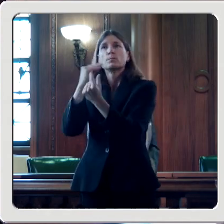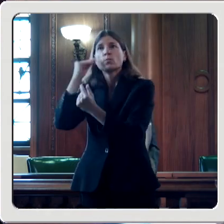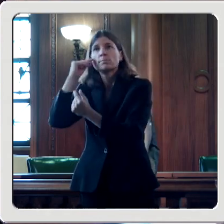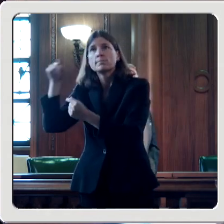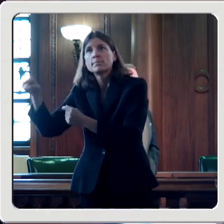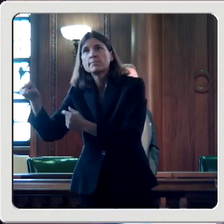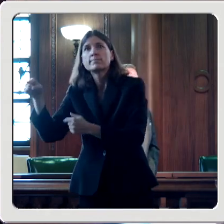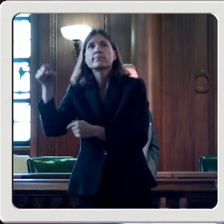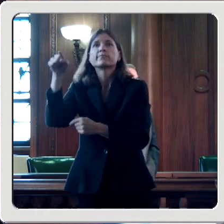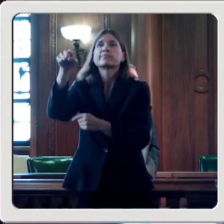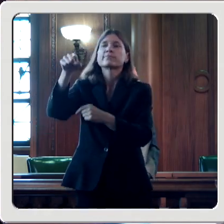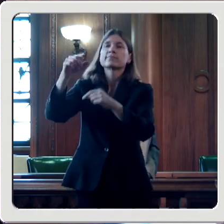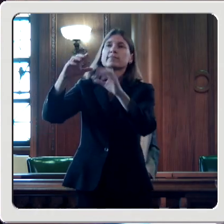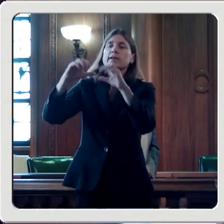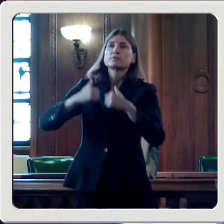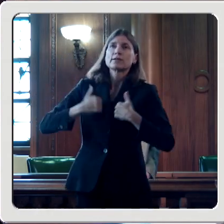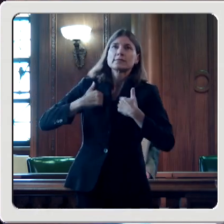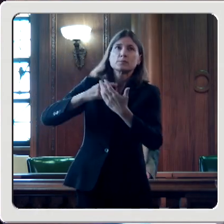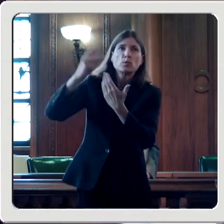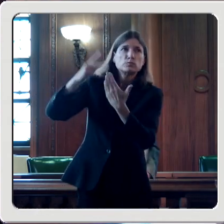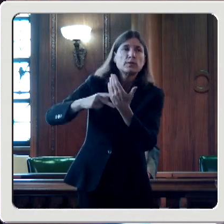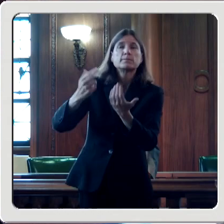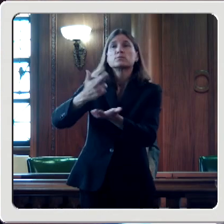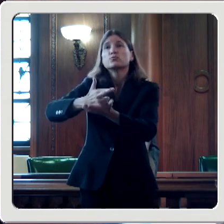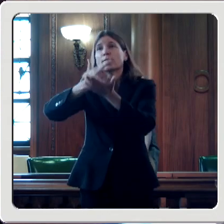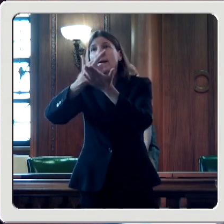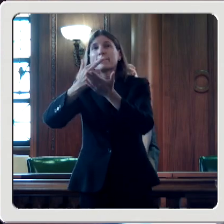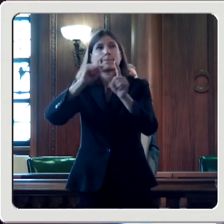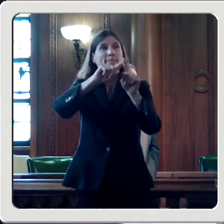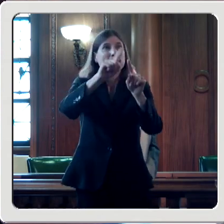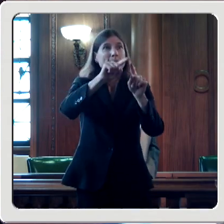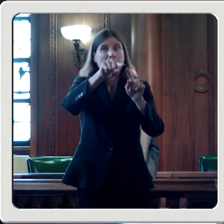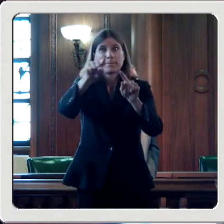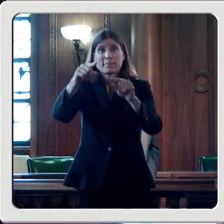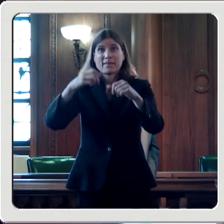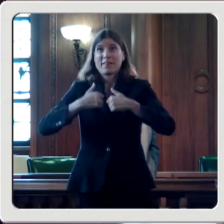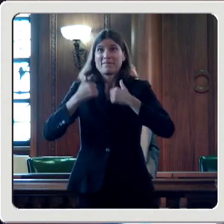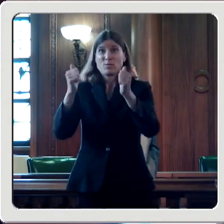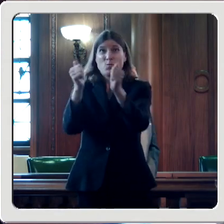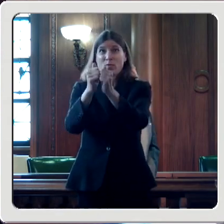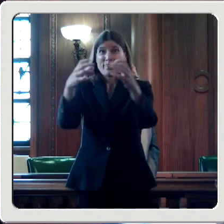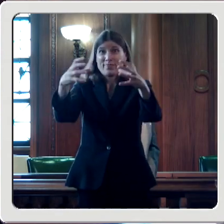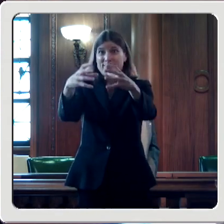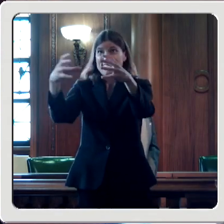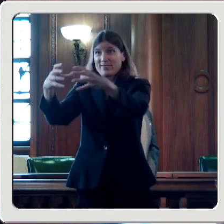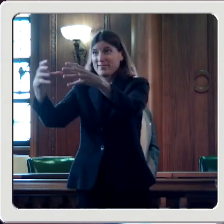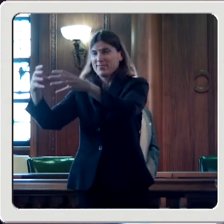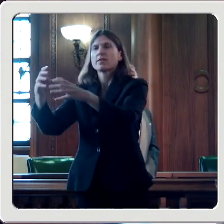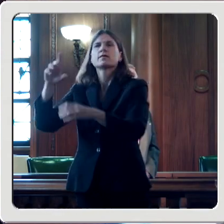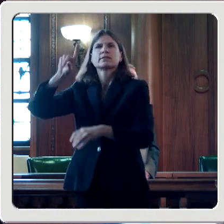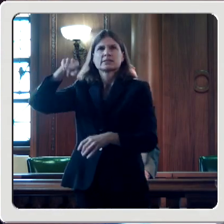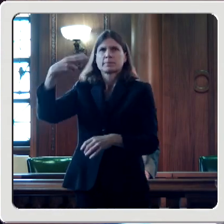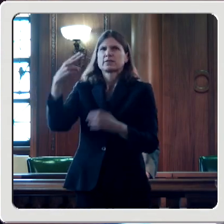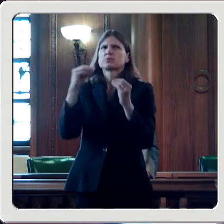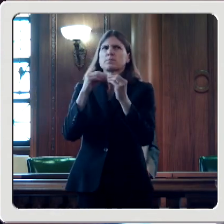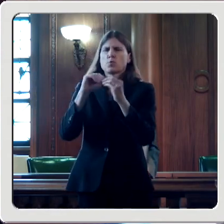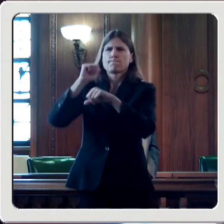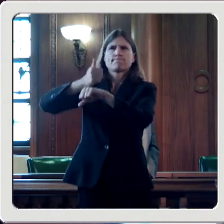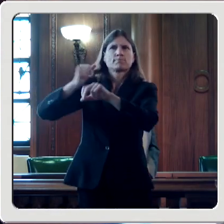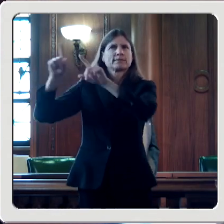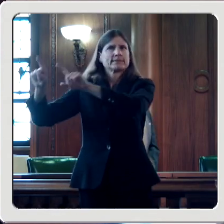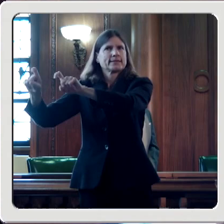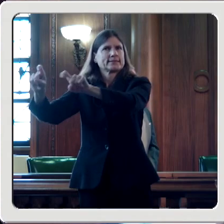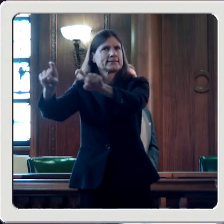facilities and residents over the past few months. We're now the Department of Public Health is taking additional steps to ensure that we minimize